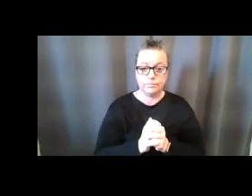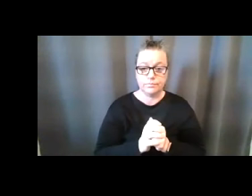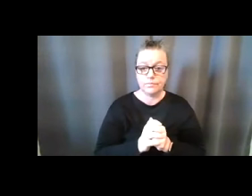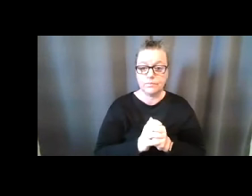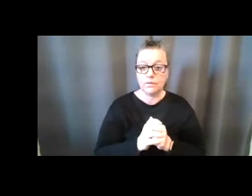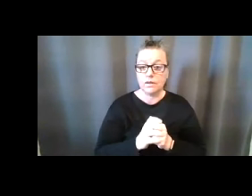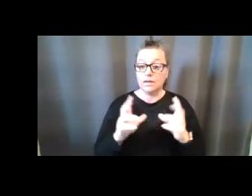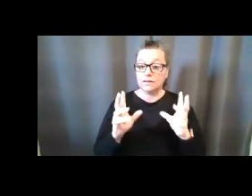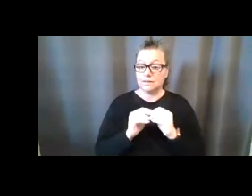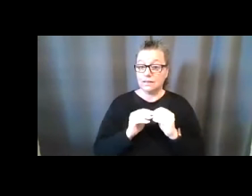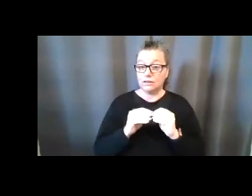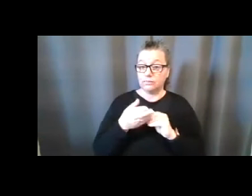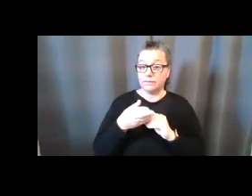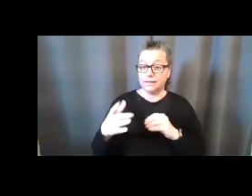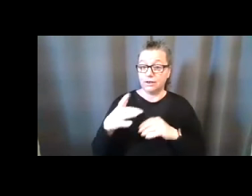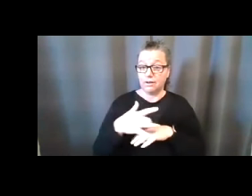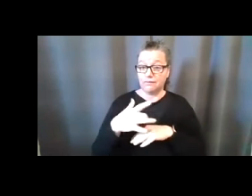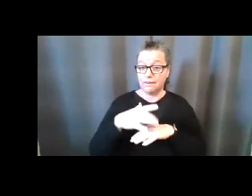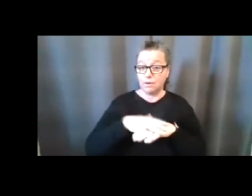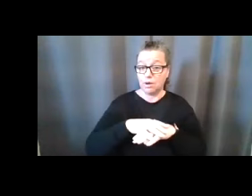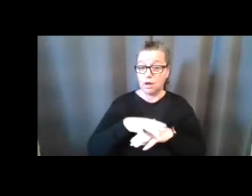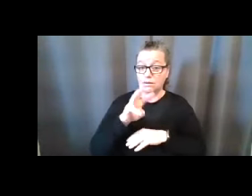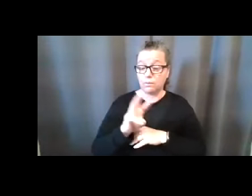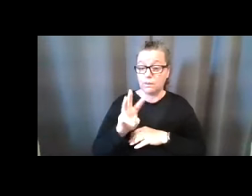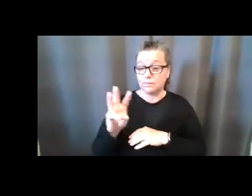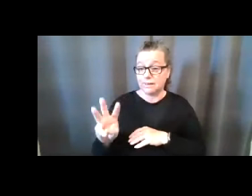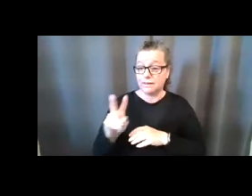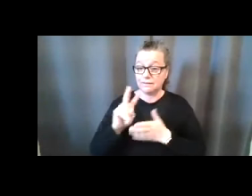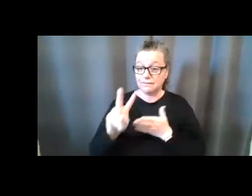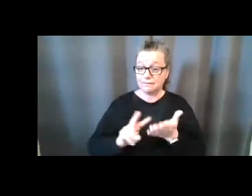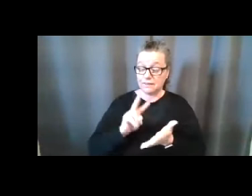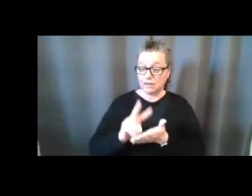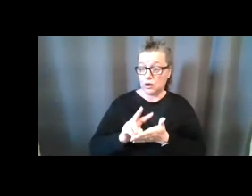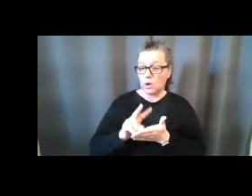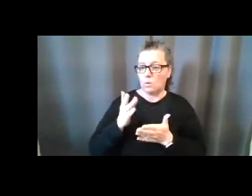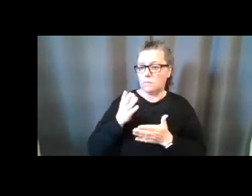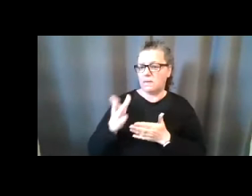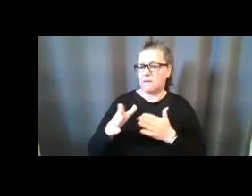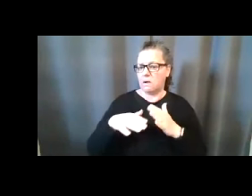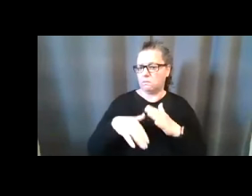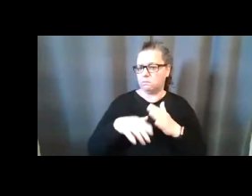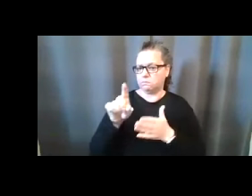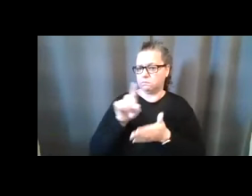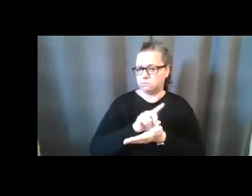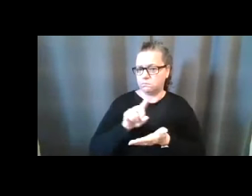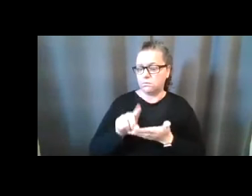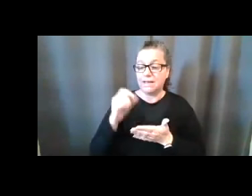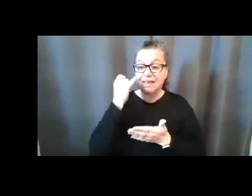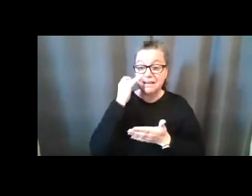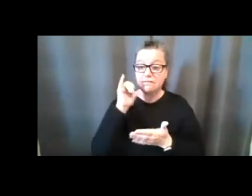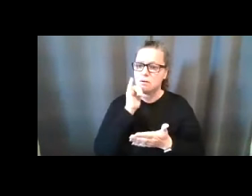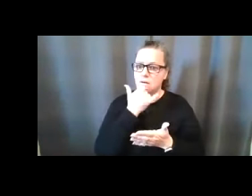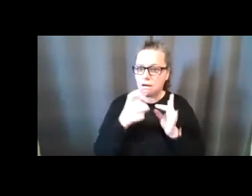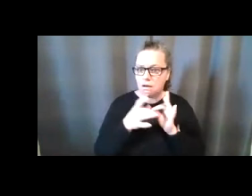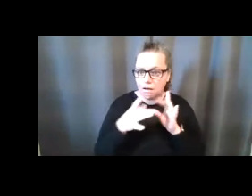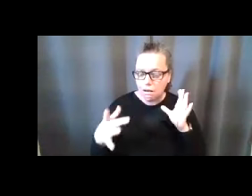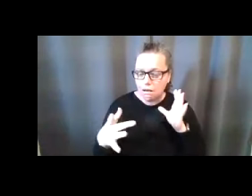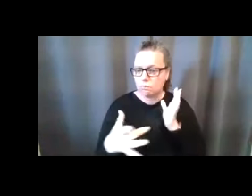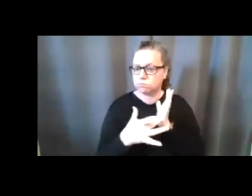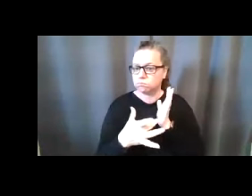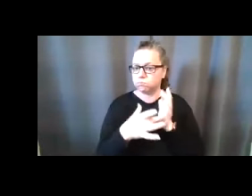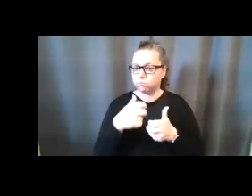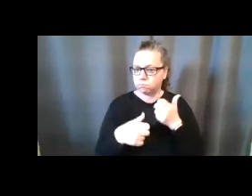Session materials are available on our website, and the videos will be up within about a week. If we get disconnected or run into technical troubles,